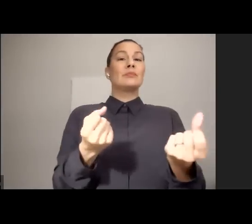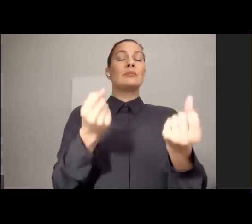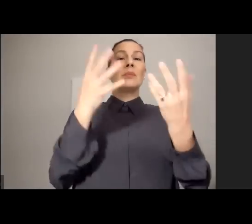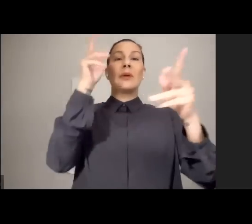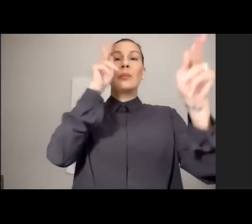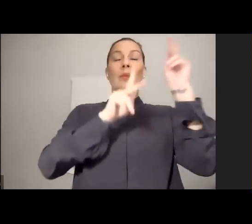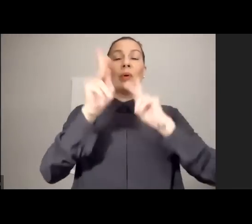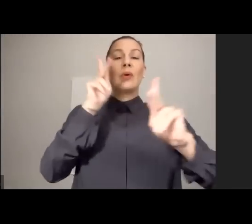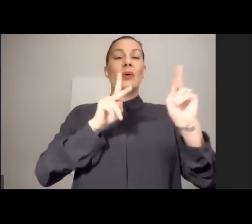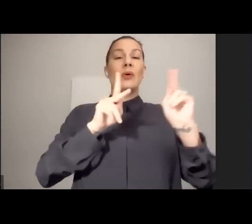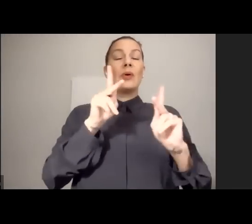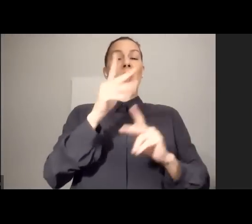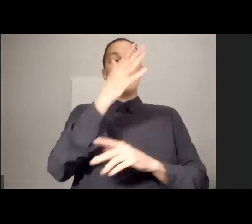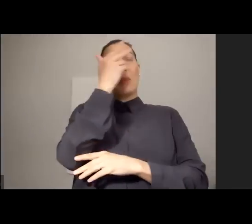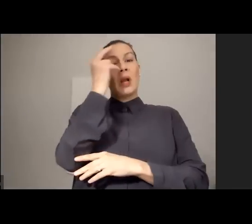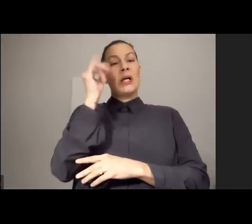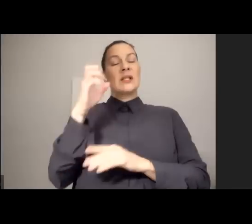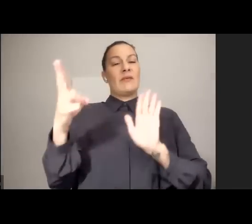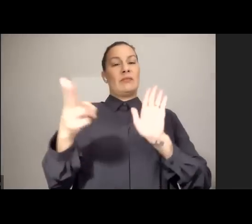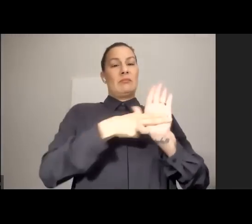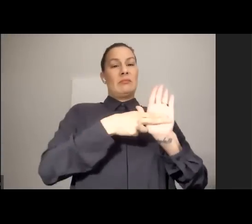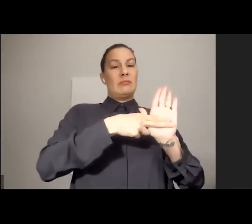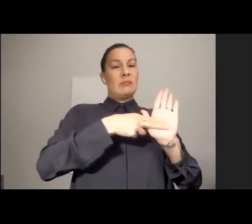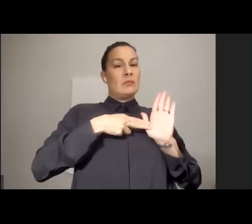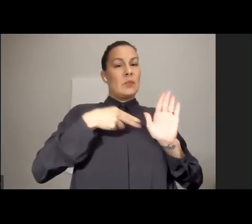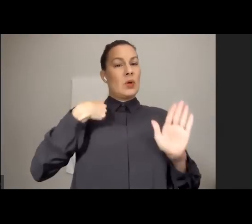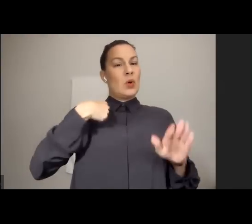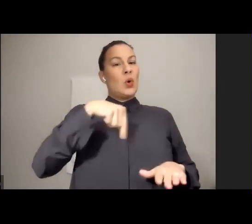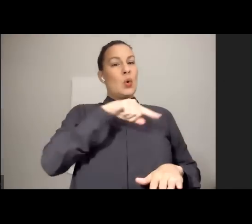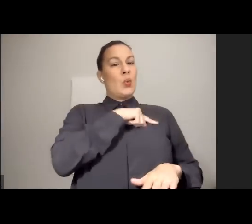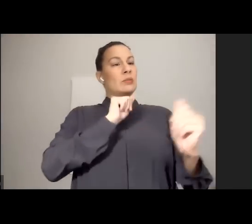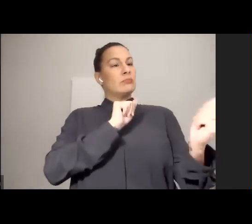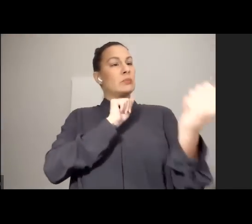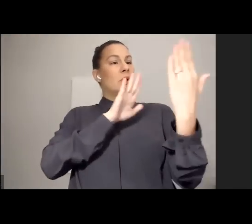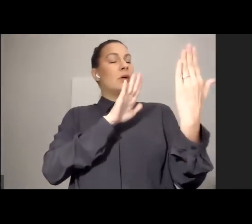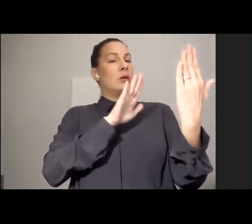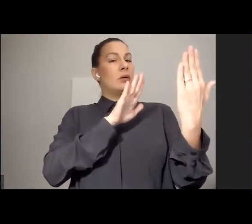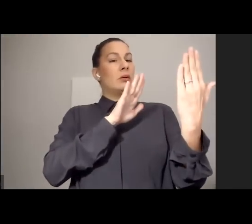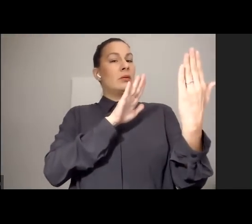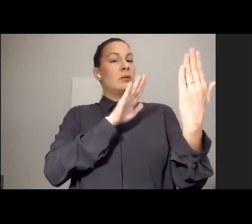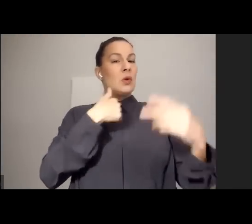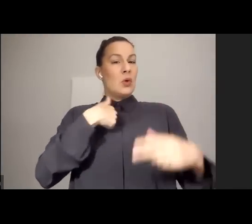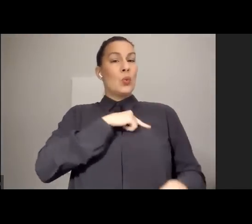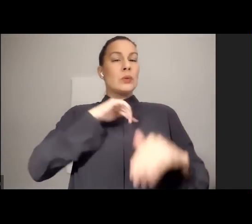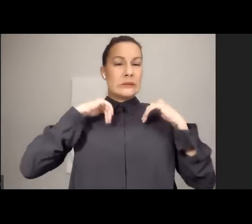because of the stigma that we face, and we are tired.